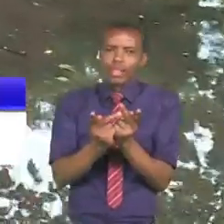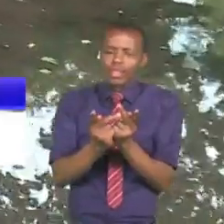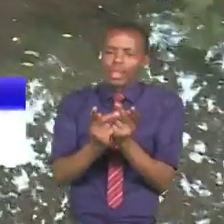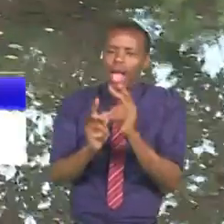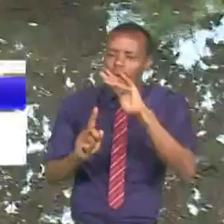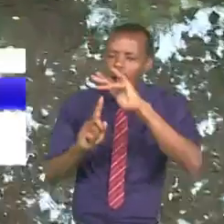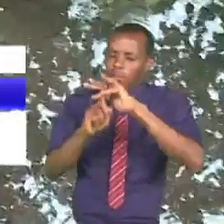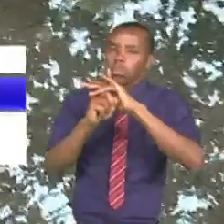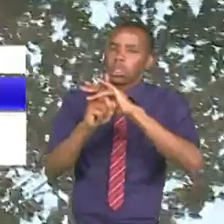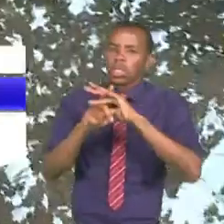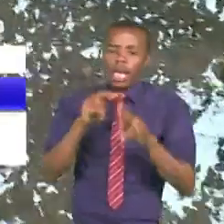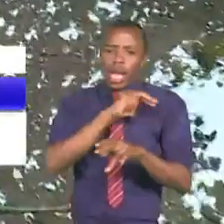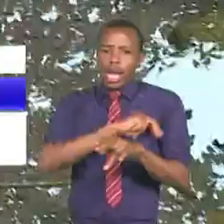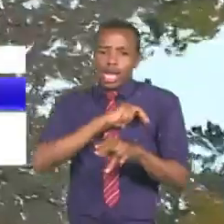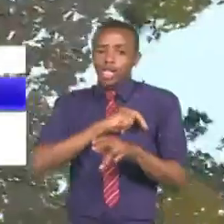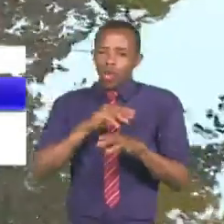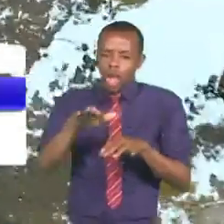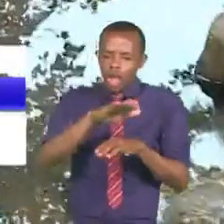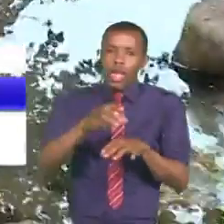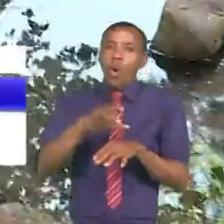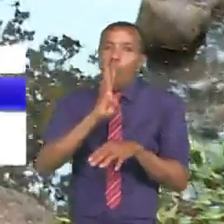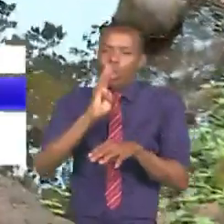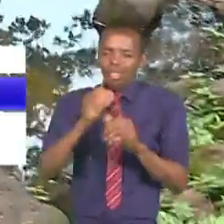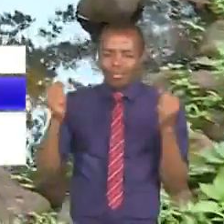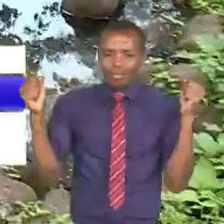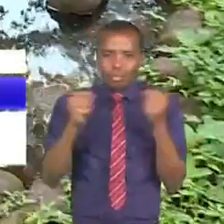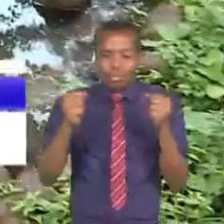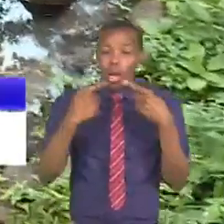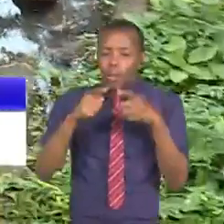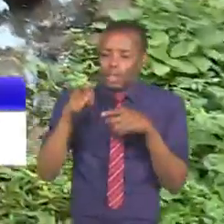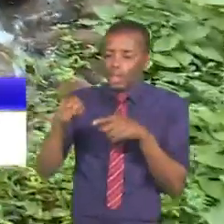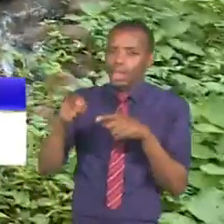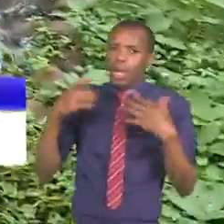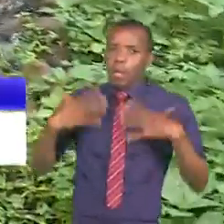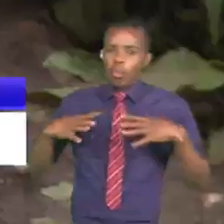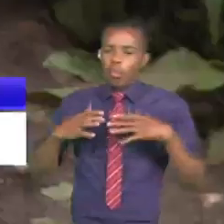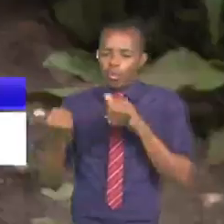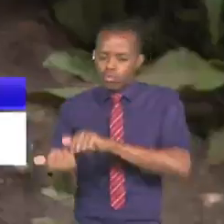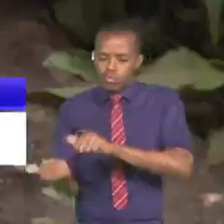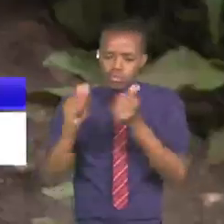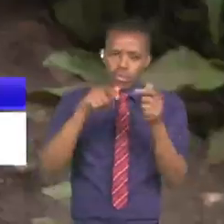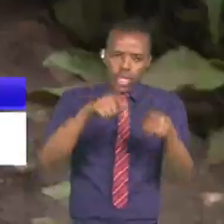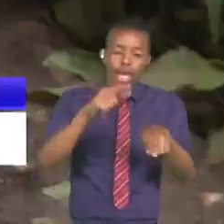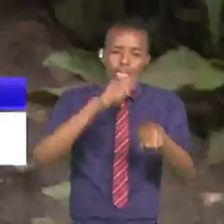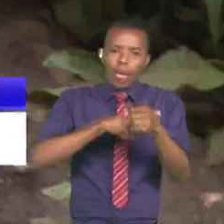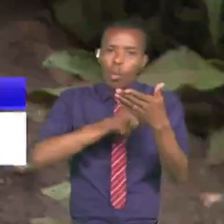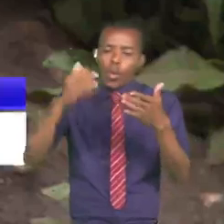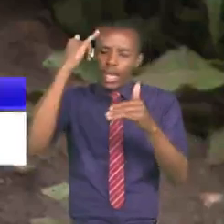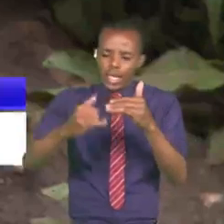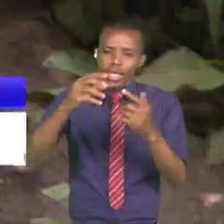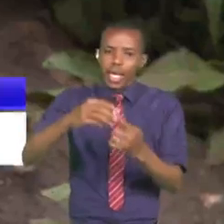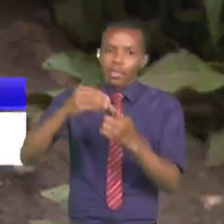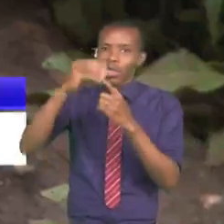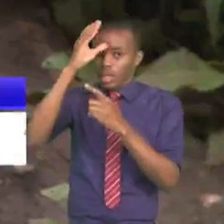looking like a natural jacuzzi, although the water is cold. But this is where the people are baptizing. If you come here during weekends, especially